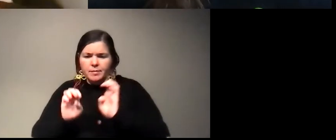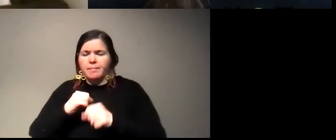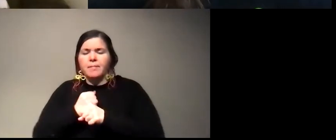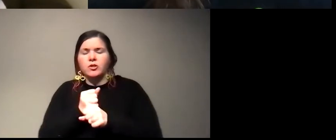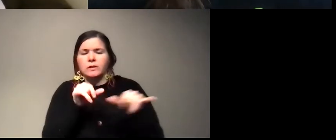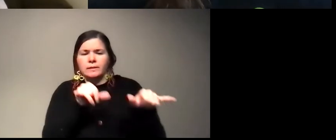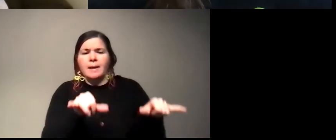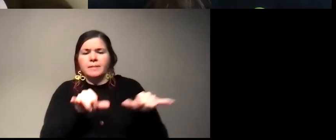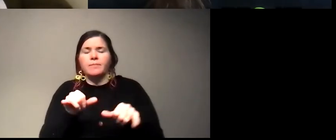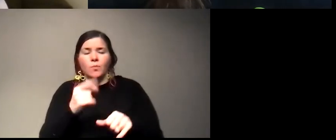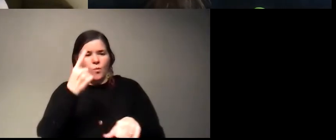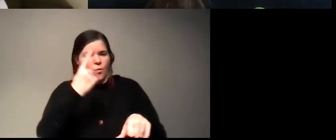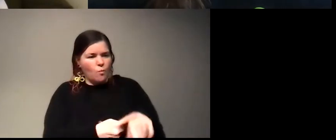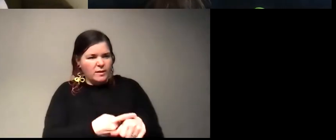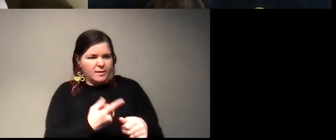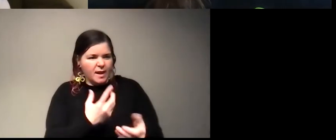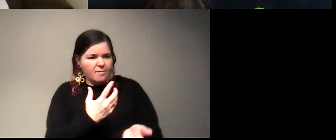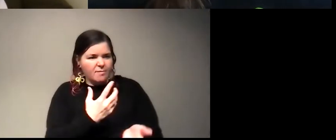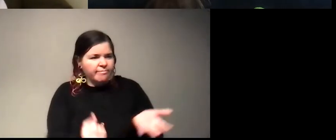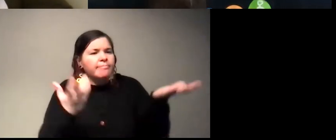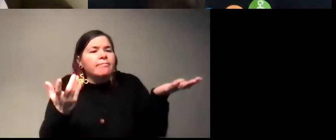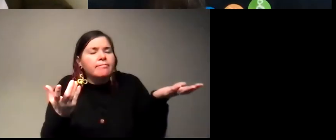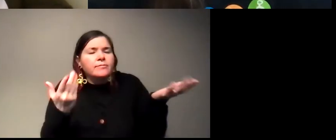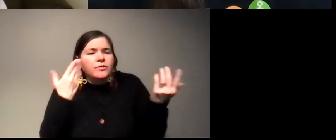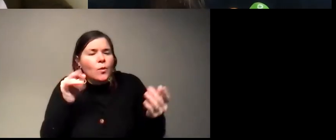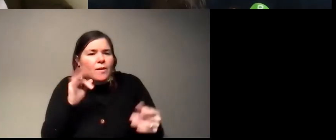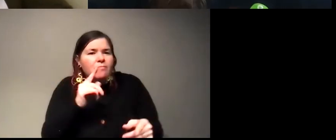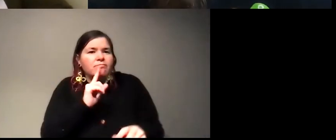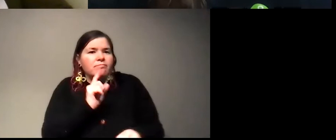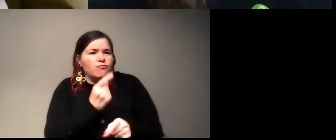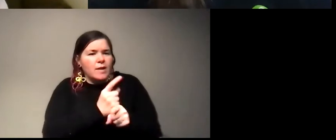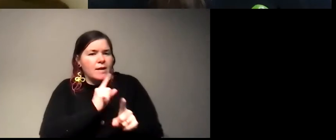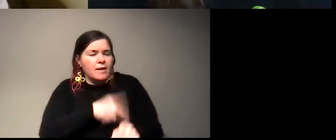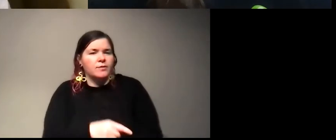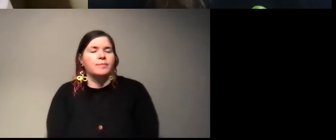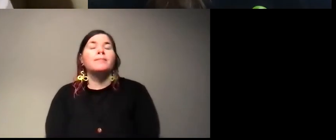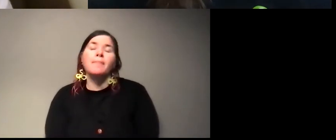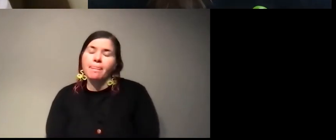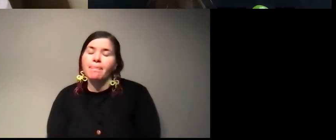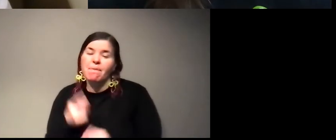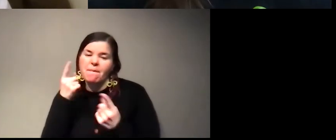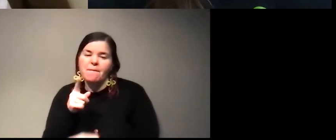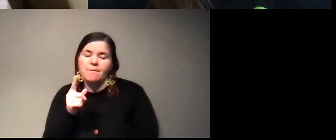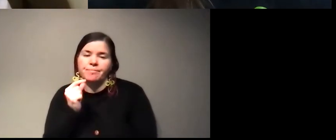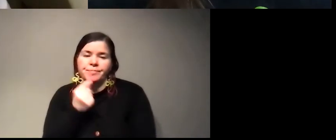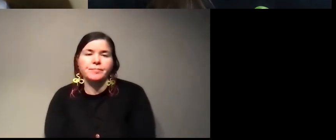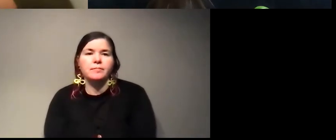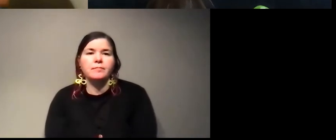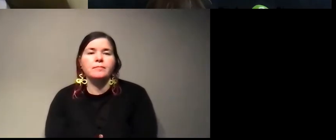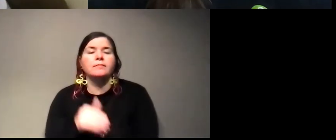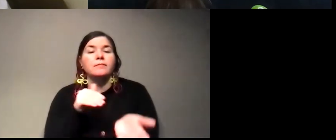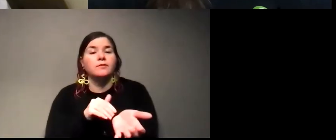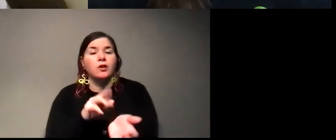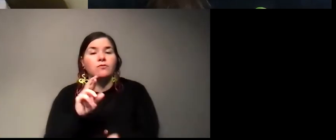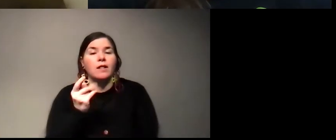I used it all at once, I wouldn't have been able to tell if I actually got the right answer. For sure. Cool. Dr.